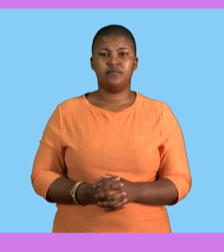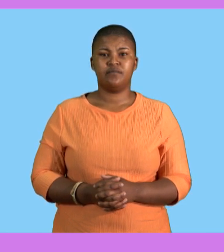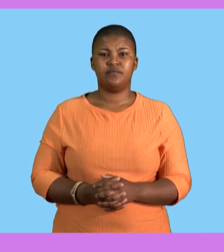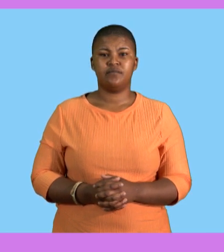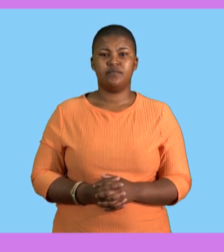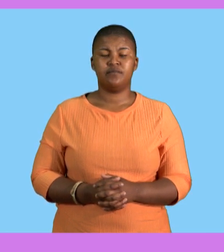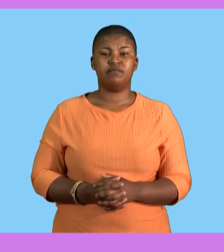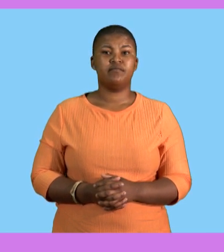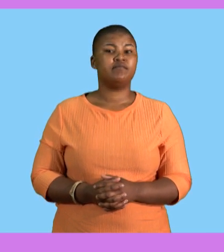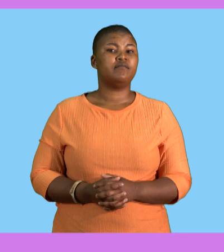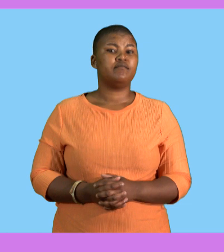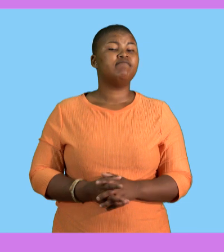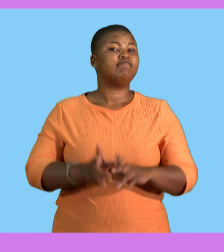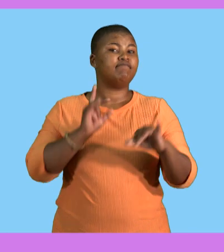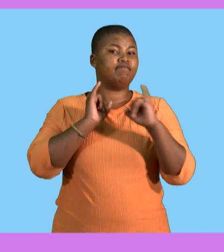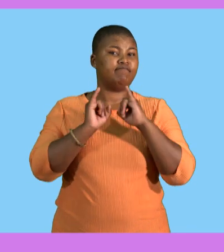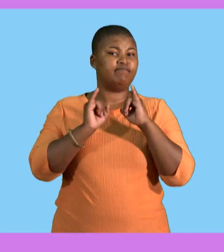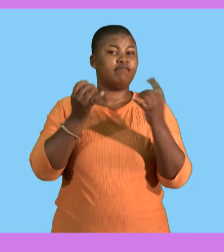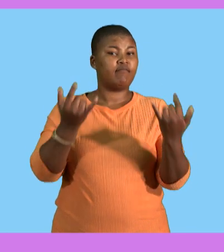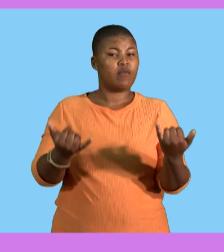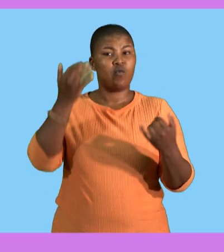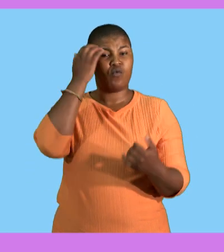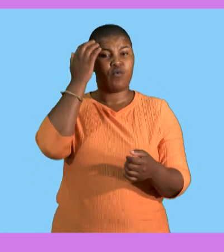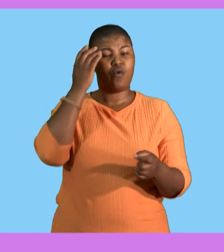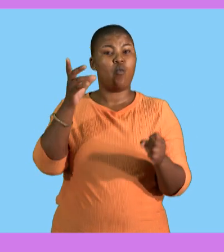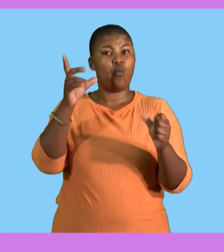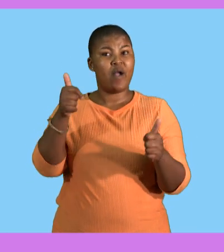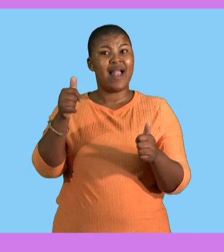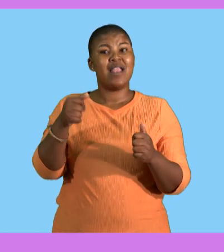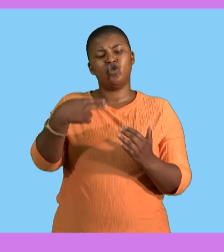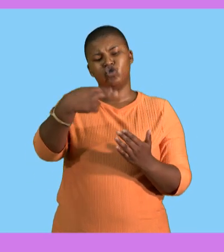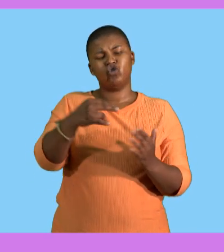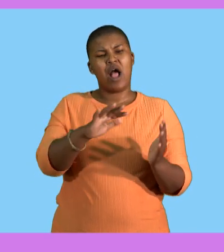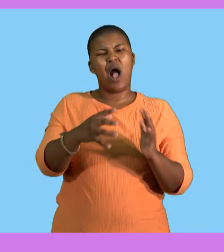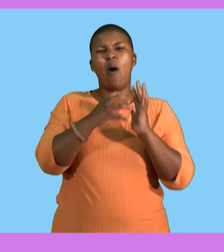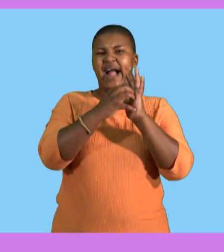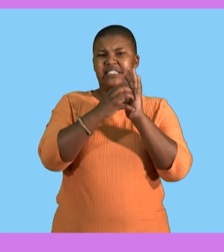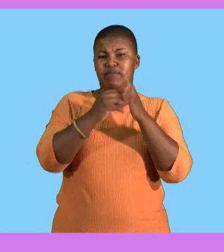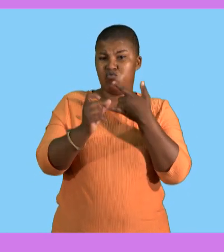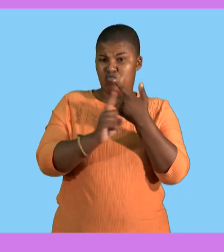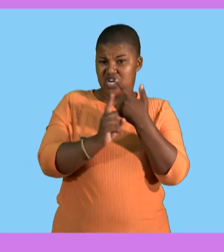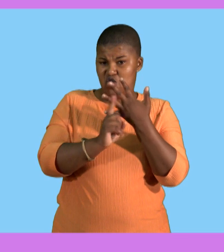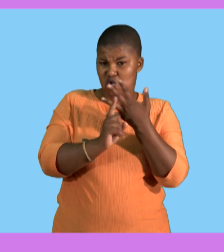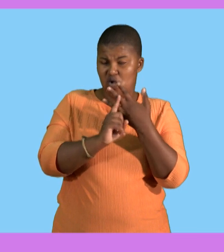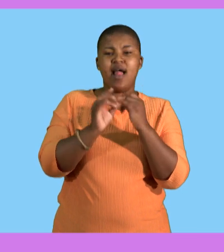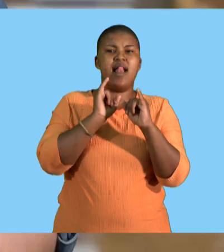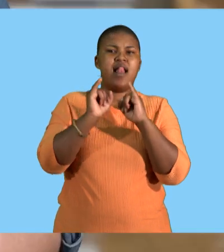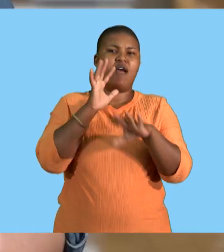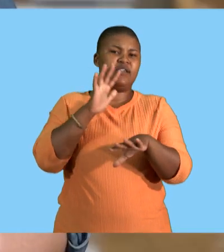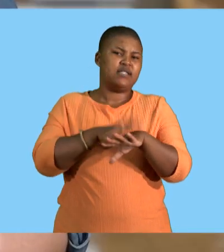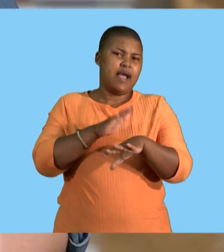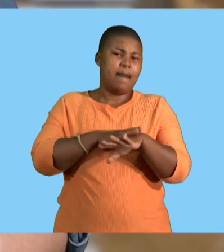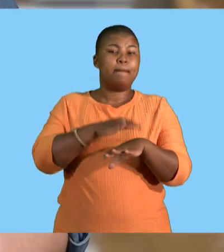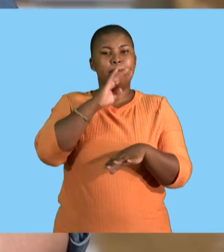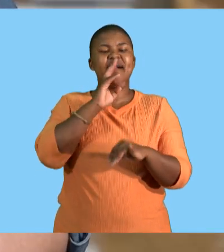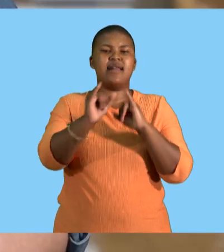10, 11. So we know the symbol of the windows appears 11 times. There's